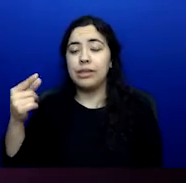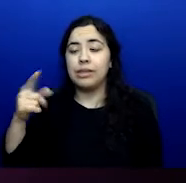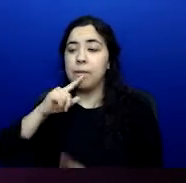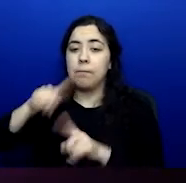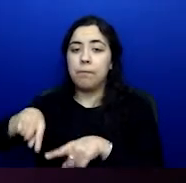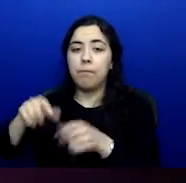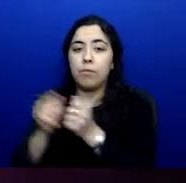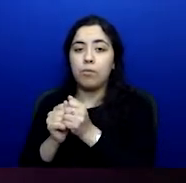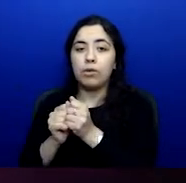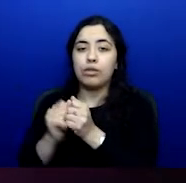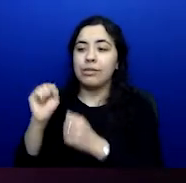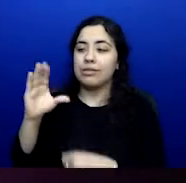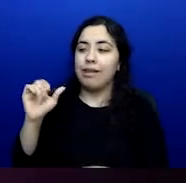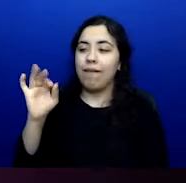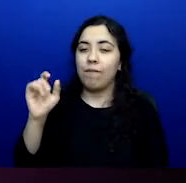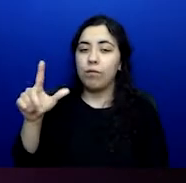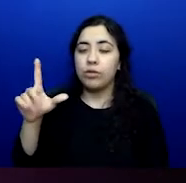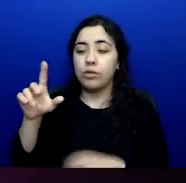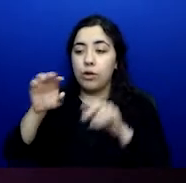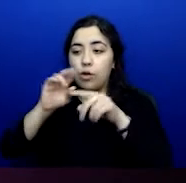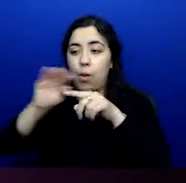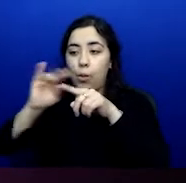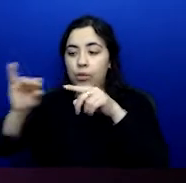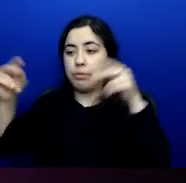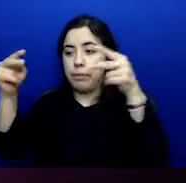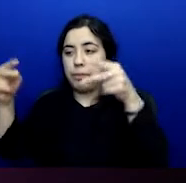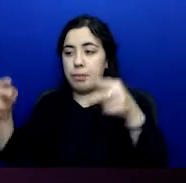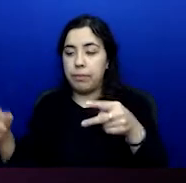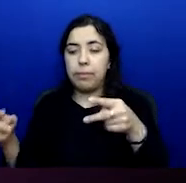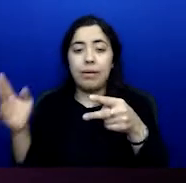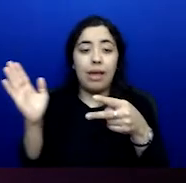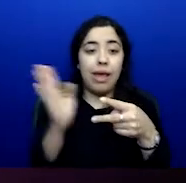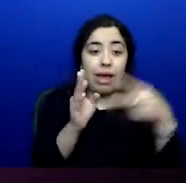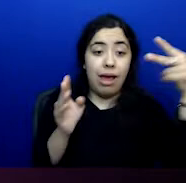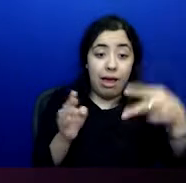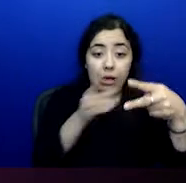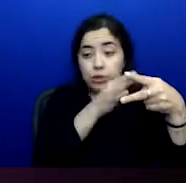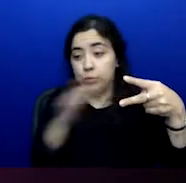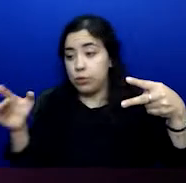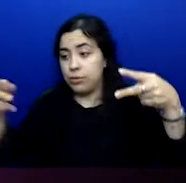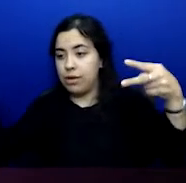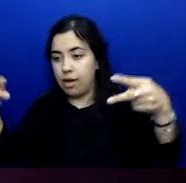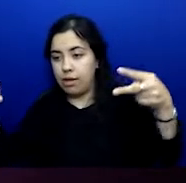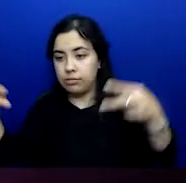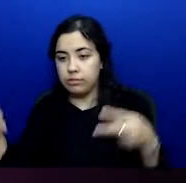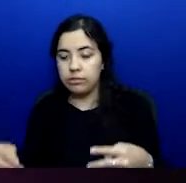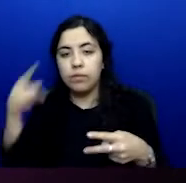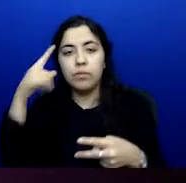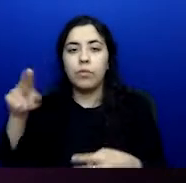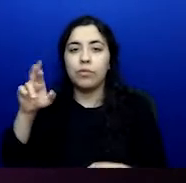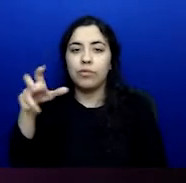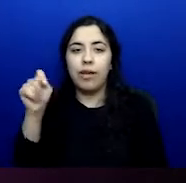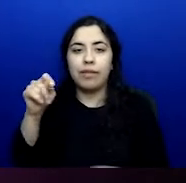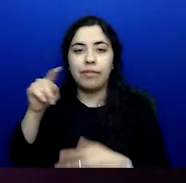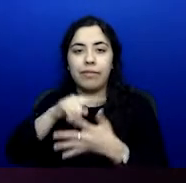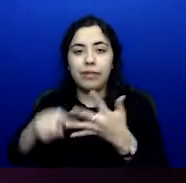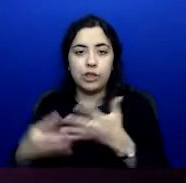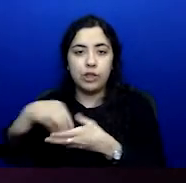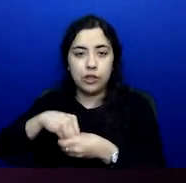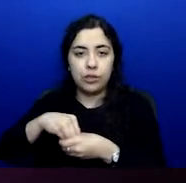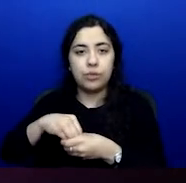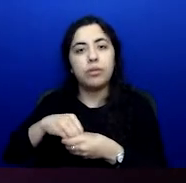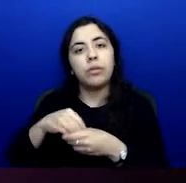code end-to-end from the database to React components for a new feature. And so that allows you to move much